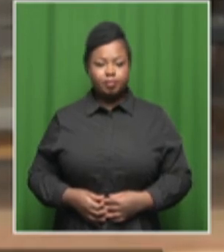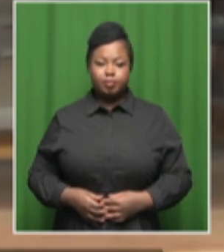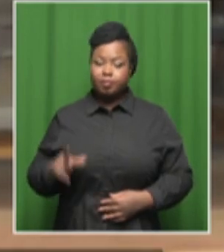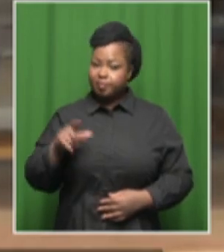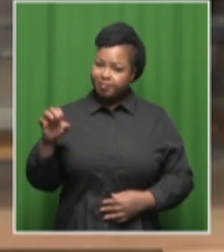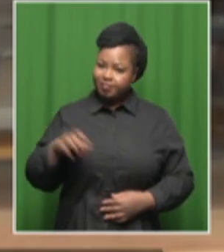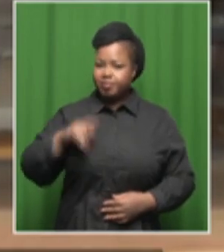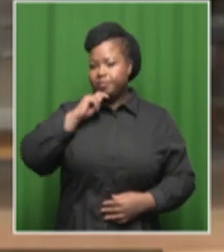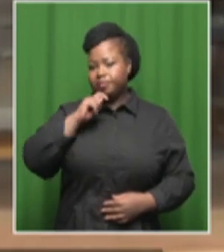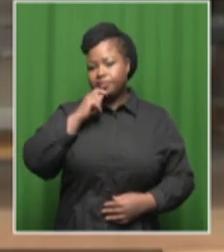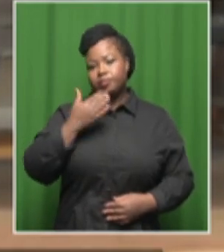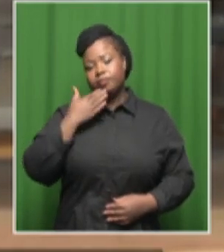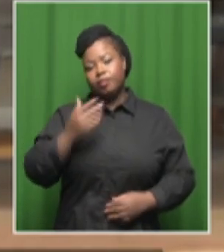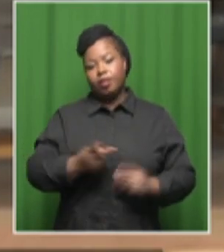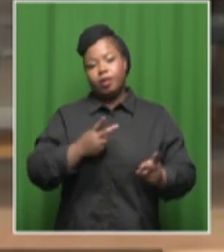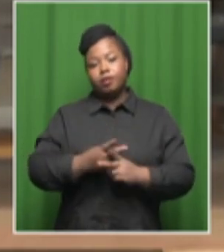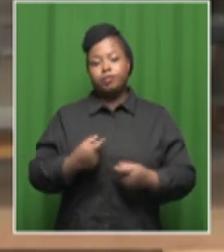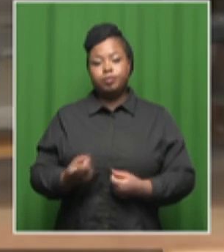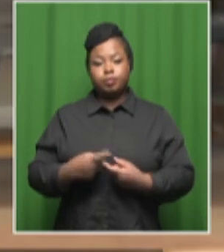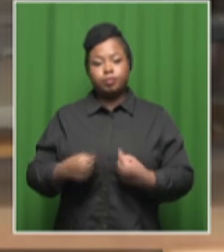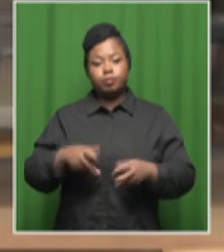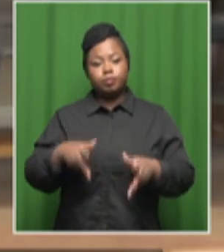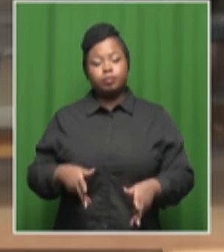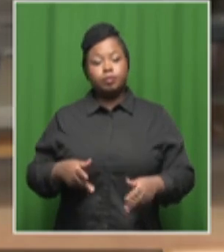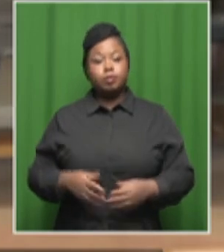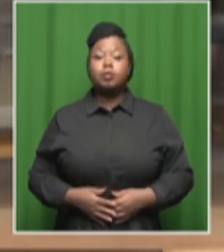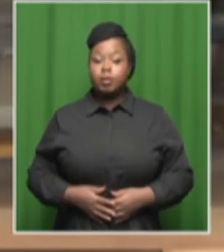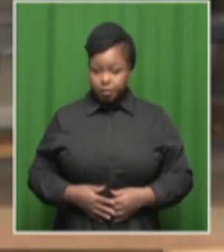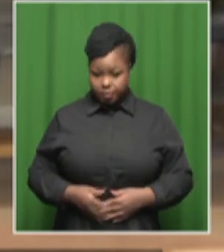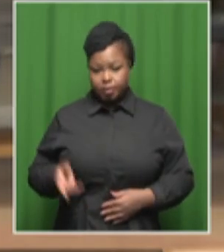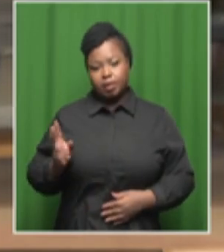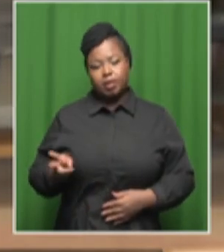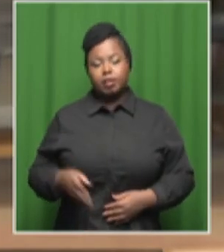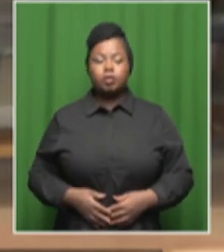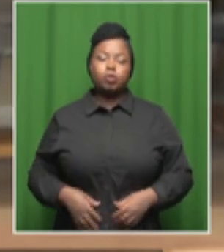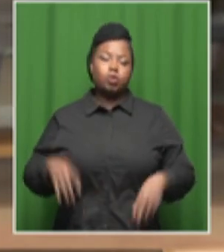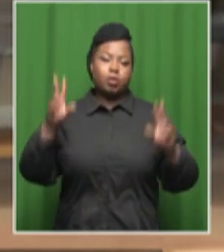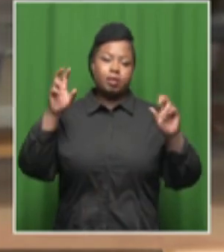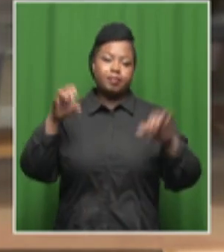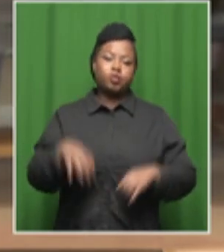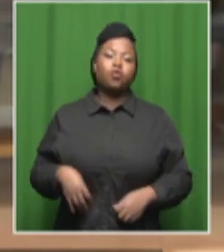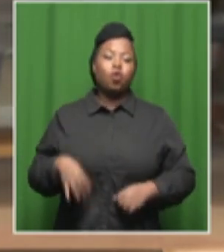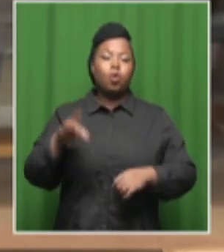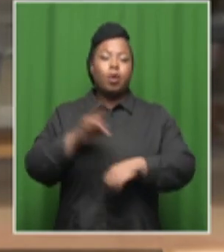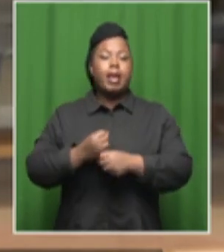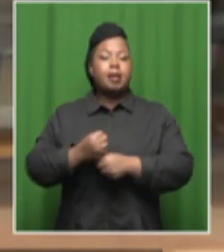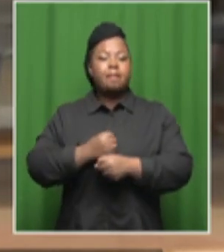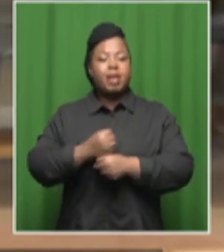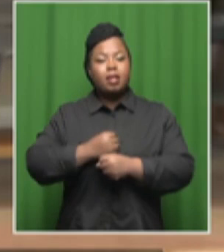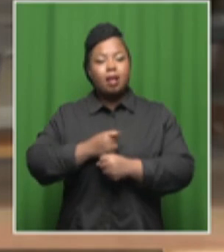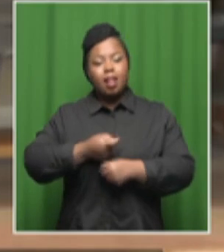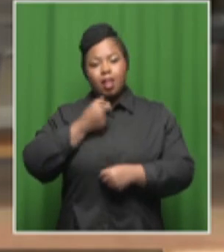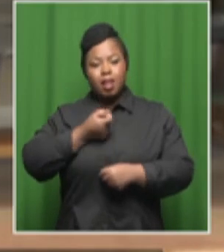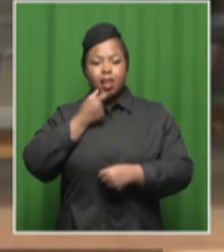Leanne, good morning. Thanks again for joining us, obviously, at this hour. Again, Medical Matters Monday, and we're shining a spotlight on